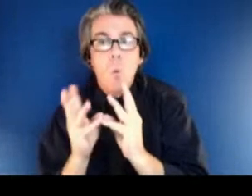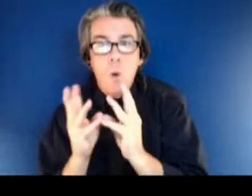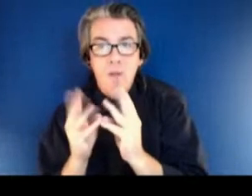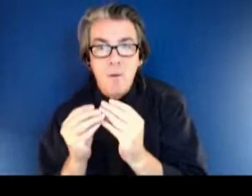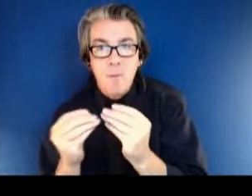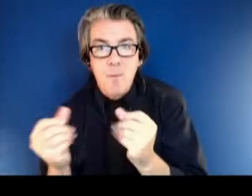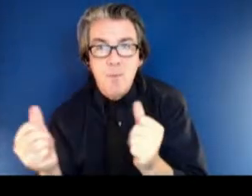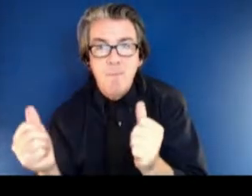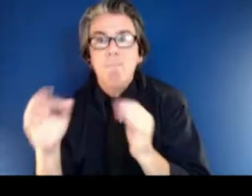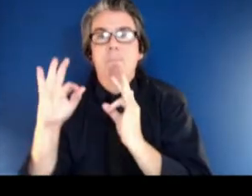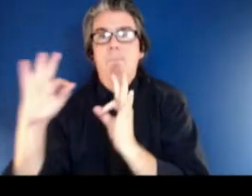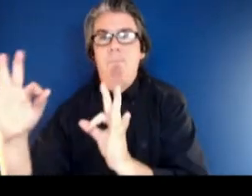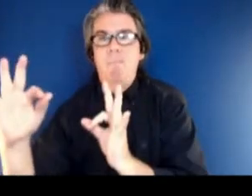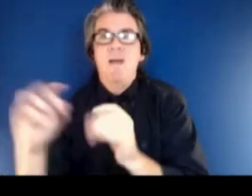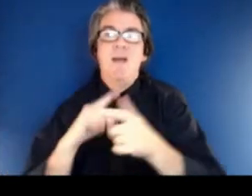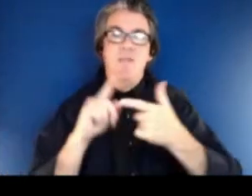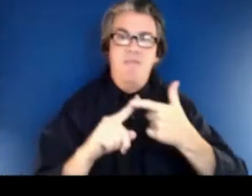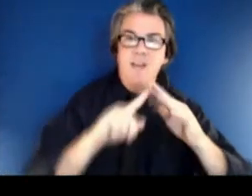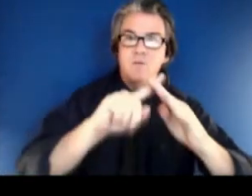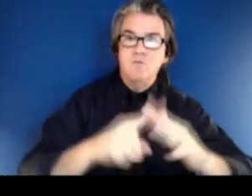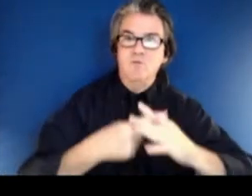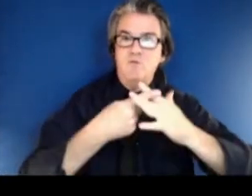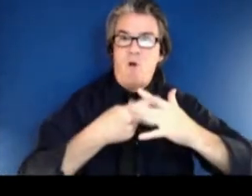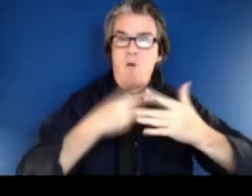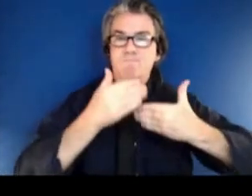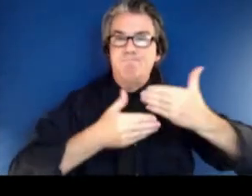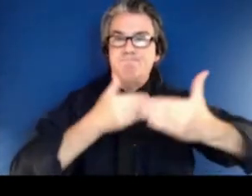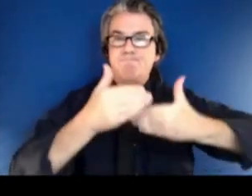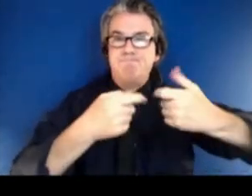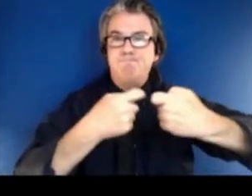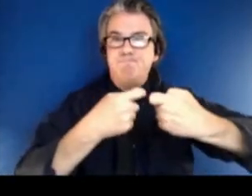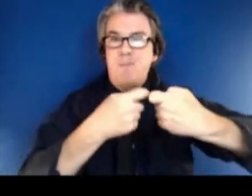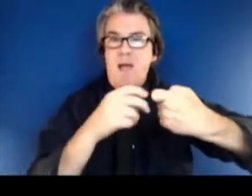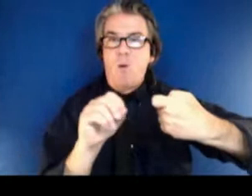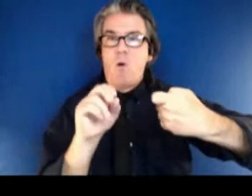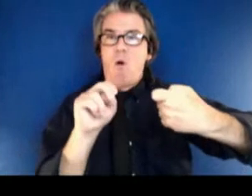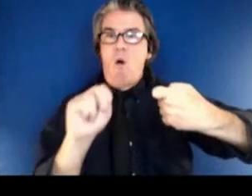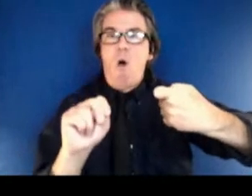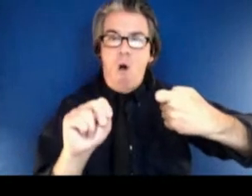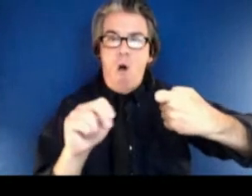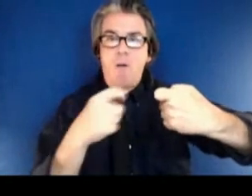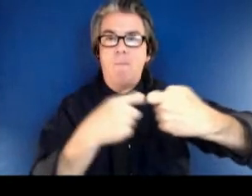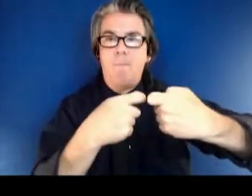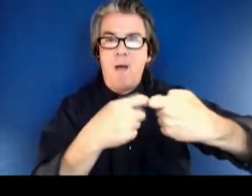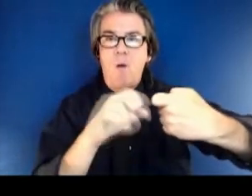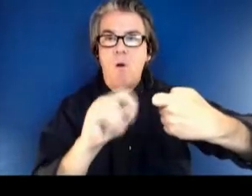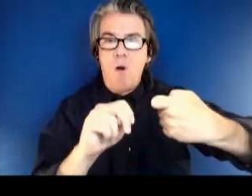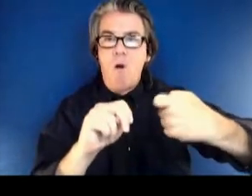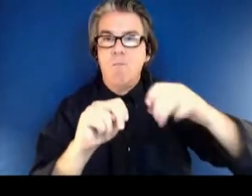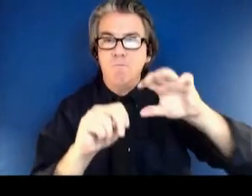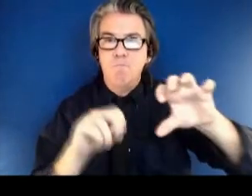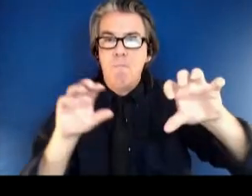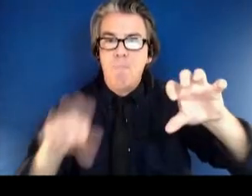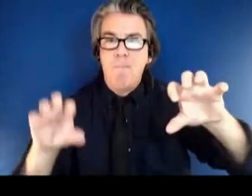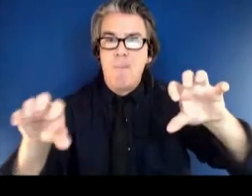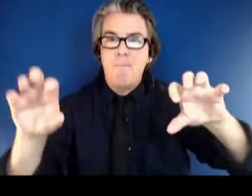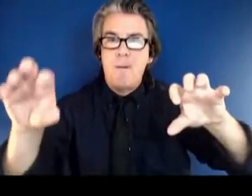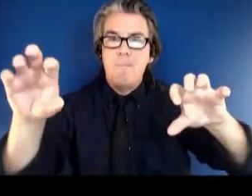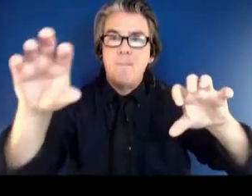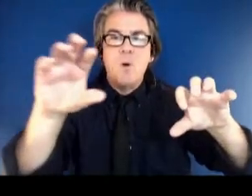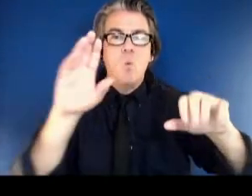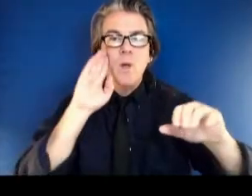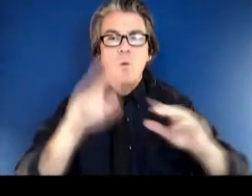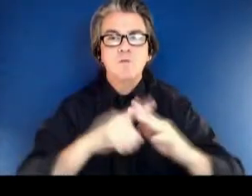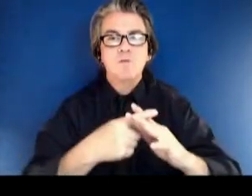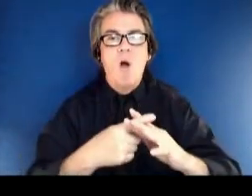our power restoration process. This slide kind of shows the 5 steps that are associated with that process. The